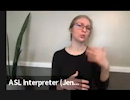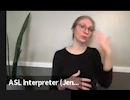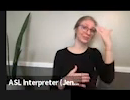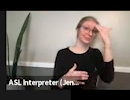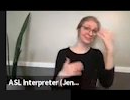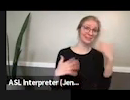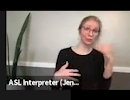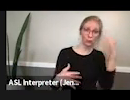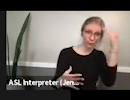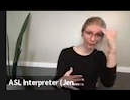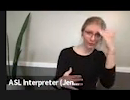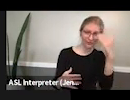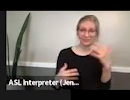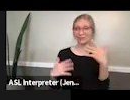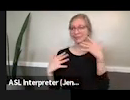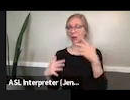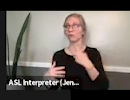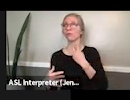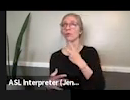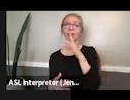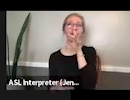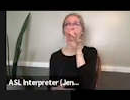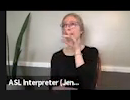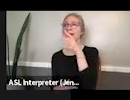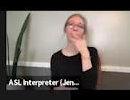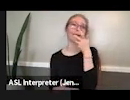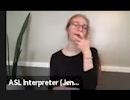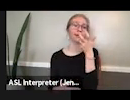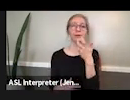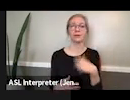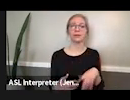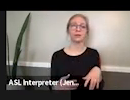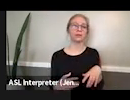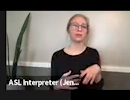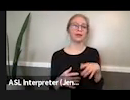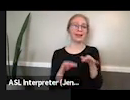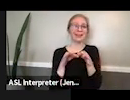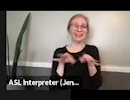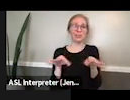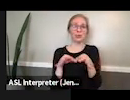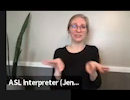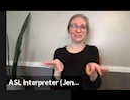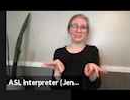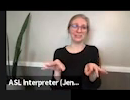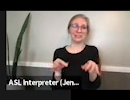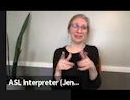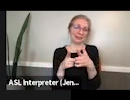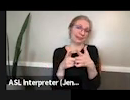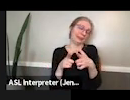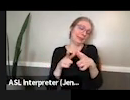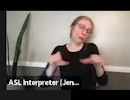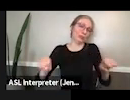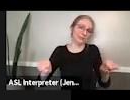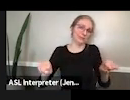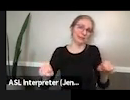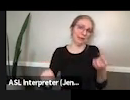start seeing sound linguistic comprehension coming in, production as they experiment with sounds.